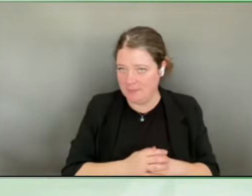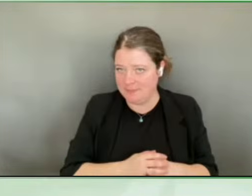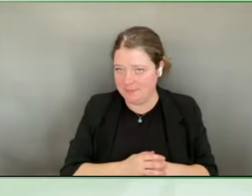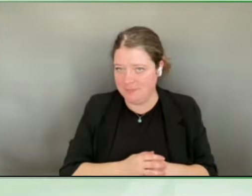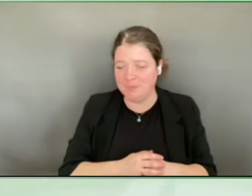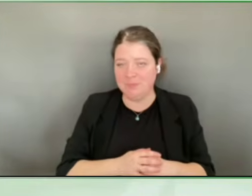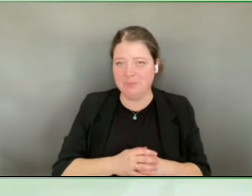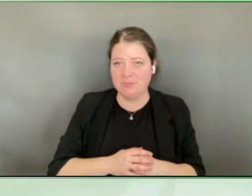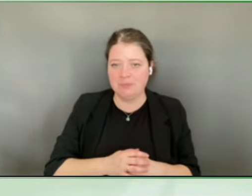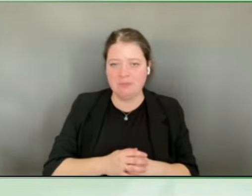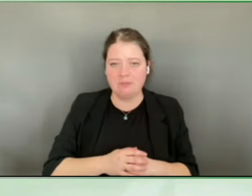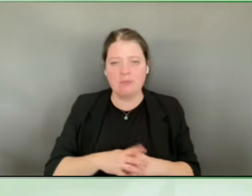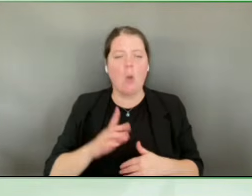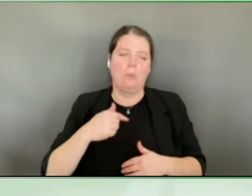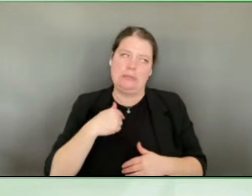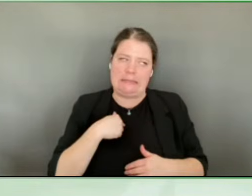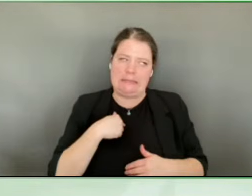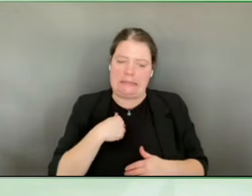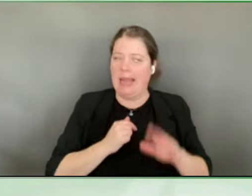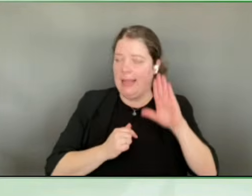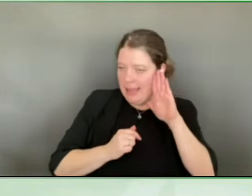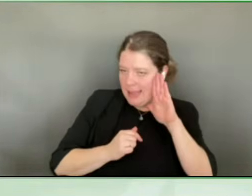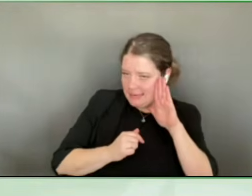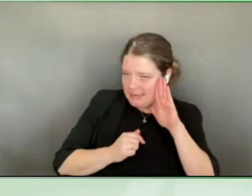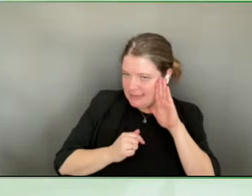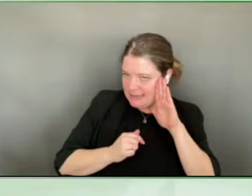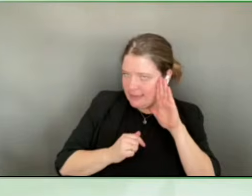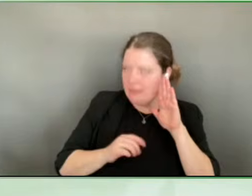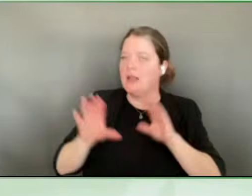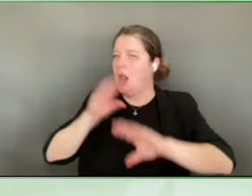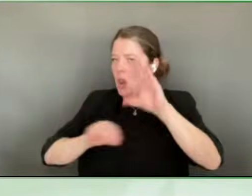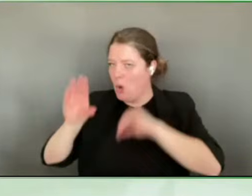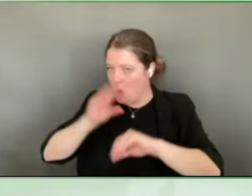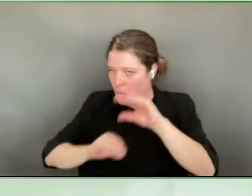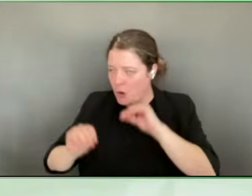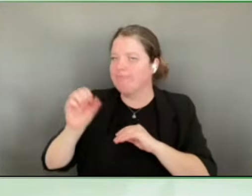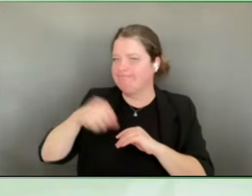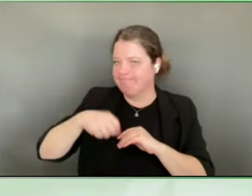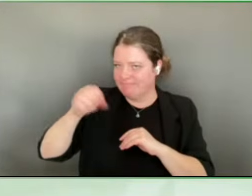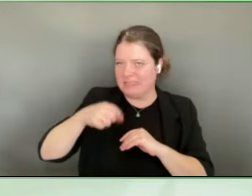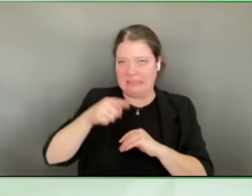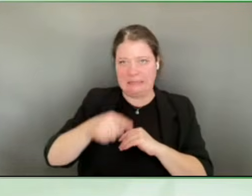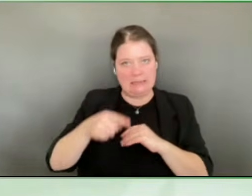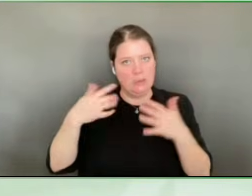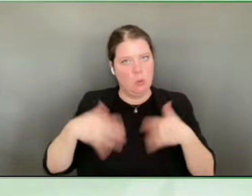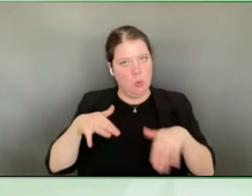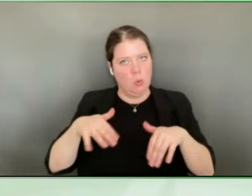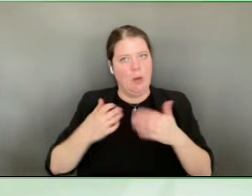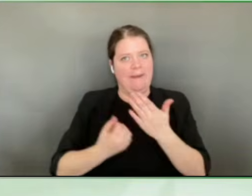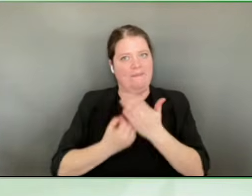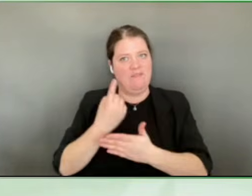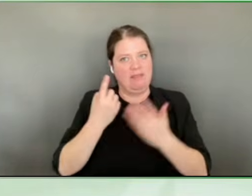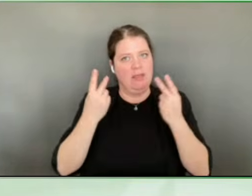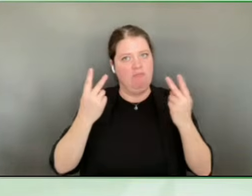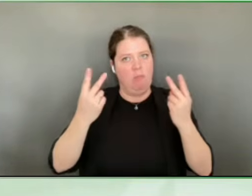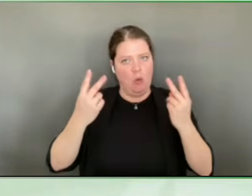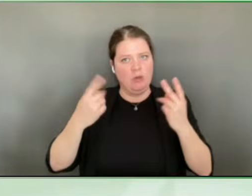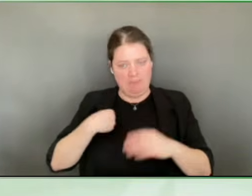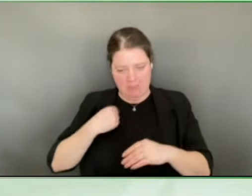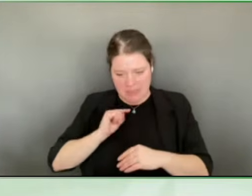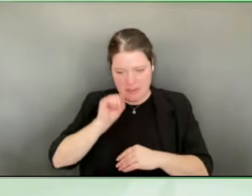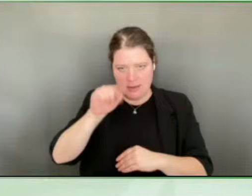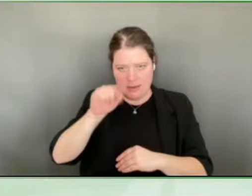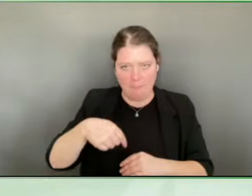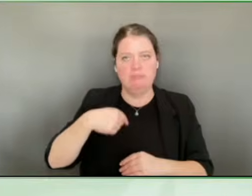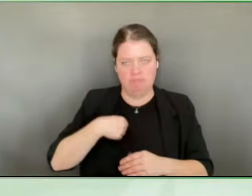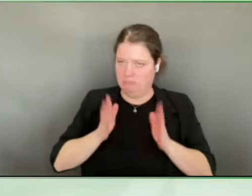listening and learning, as I should, attending such an important event like this. And I attended the session